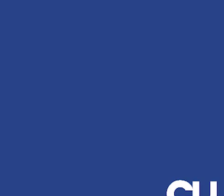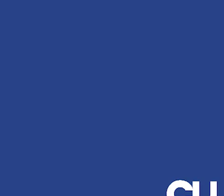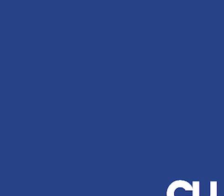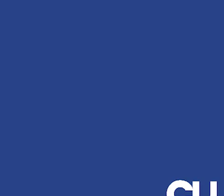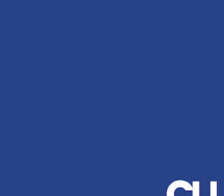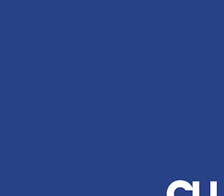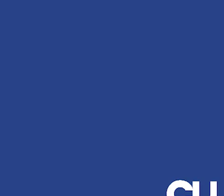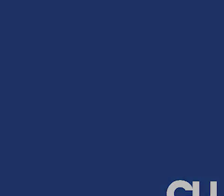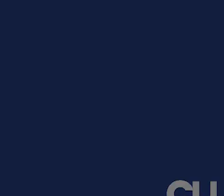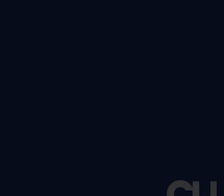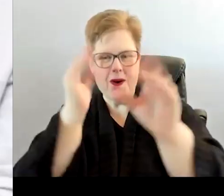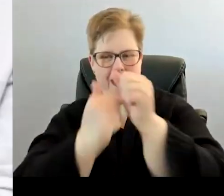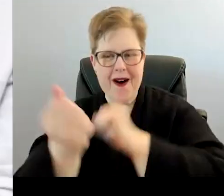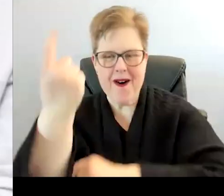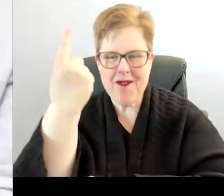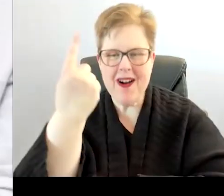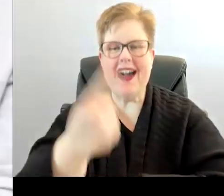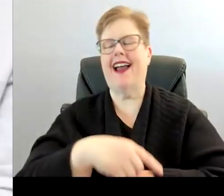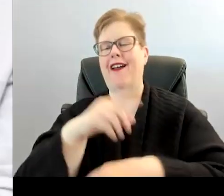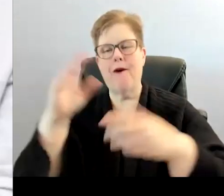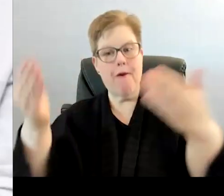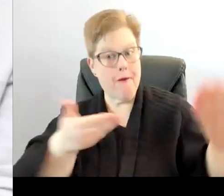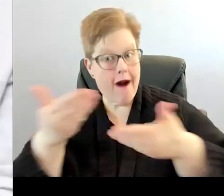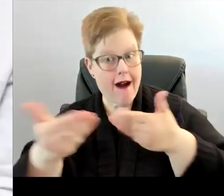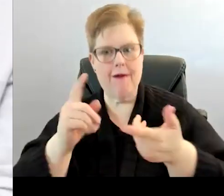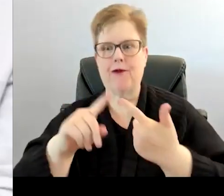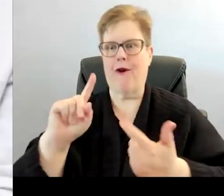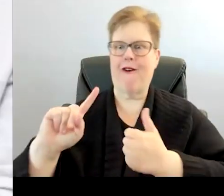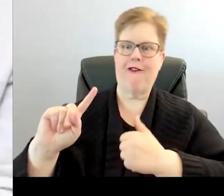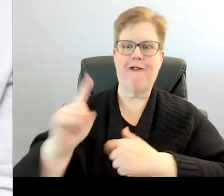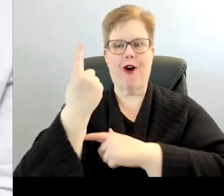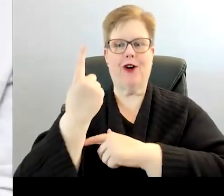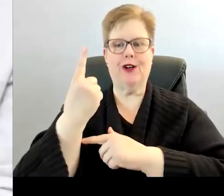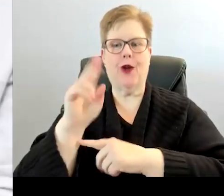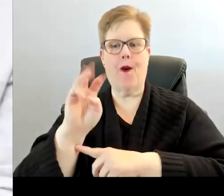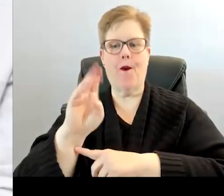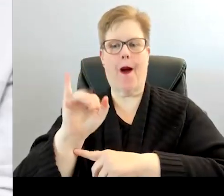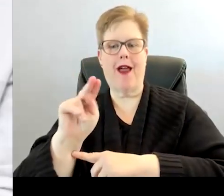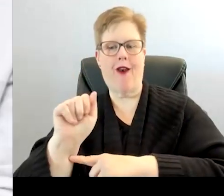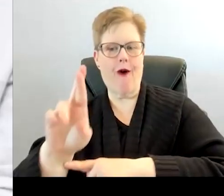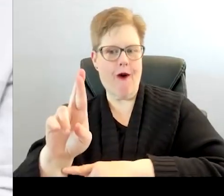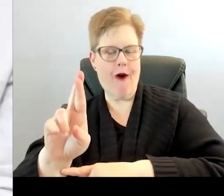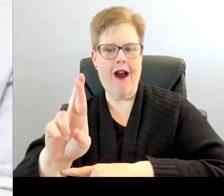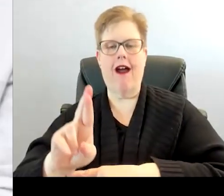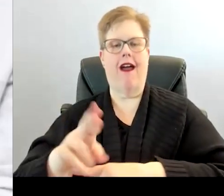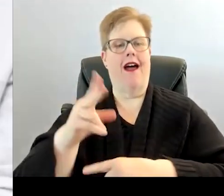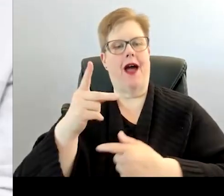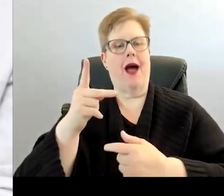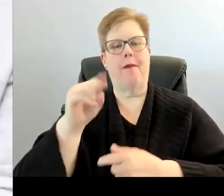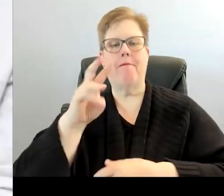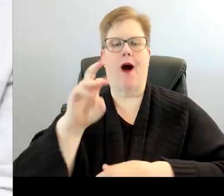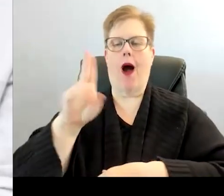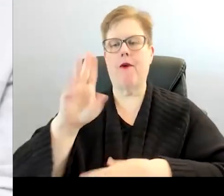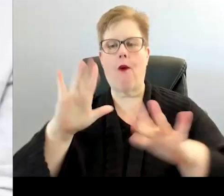So hello, everyone, and welcome to our first webinar, Power Up Your Adventure, CUNY